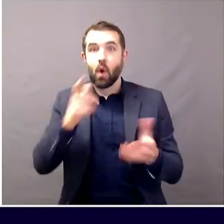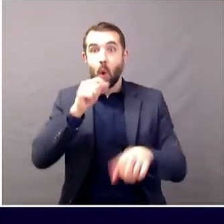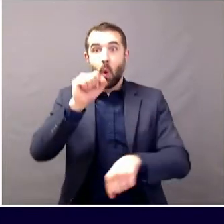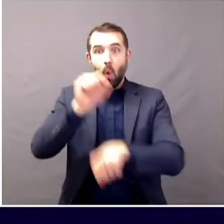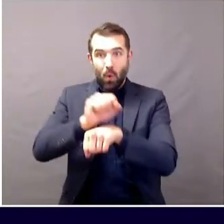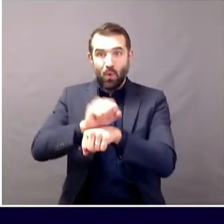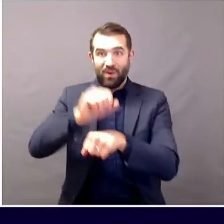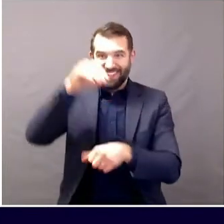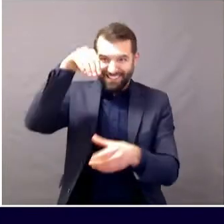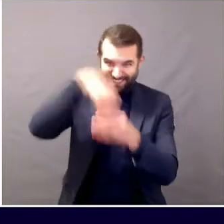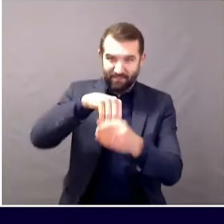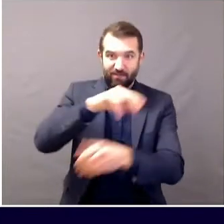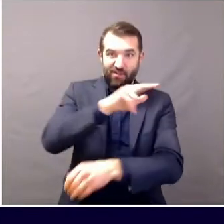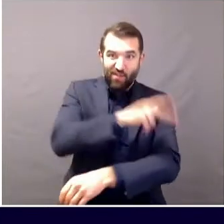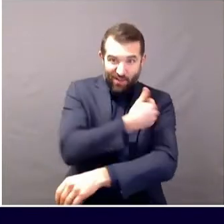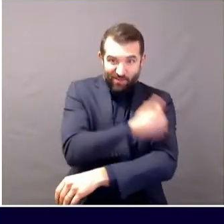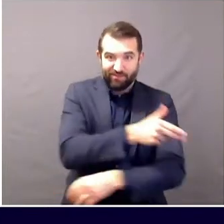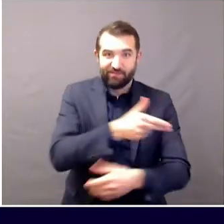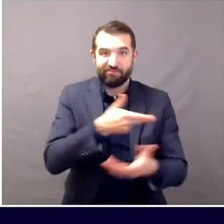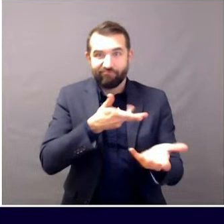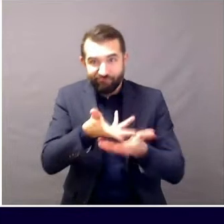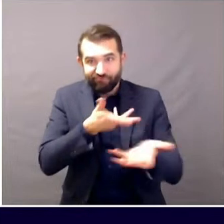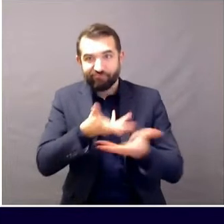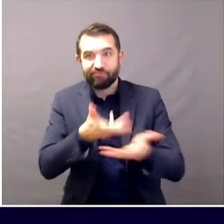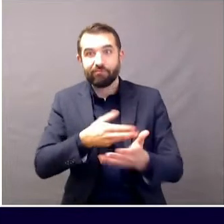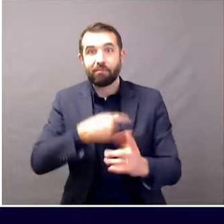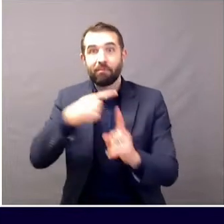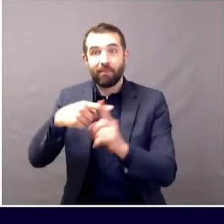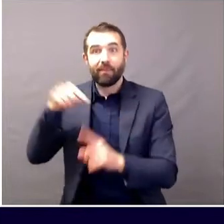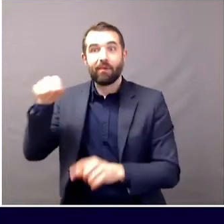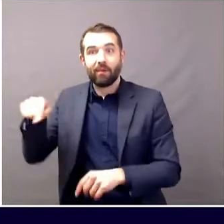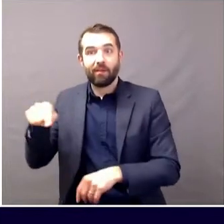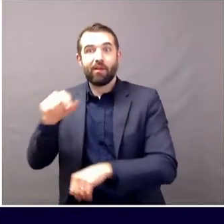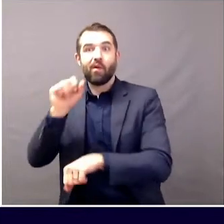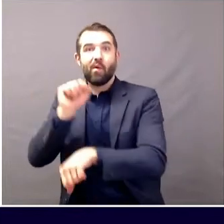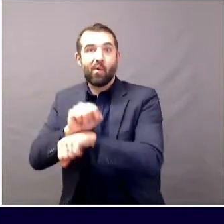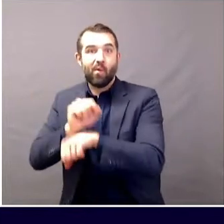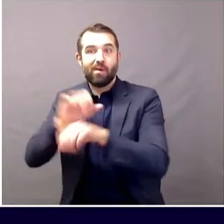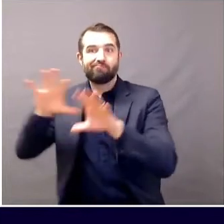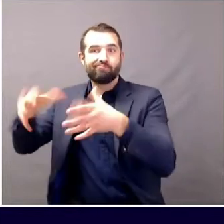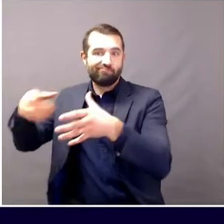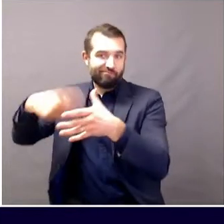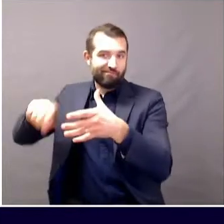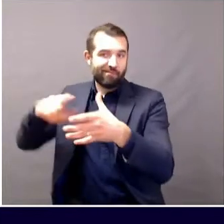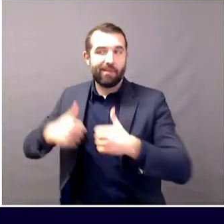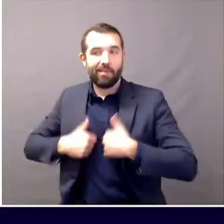in EMS settings, as well as in home health, to make sure that they have been vaccinated.